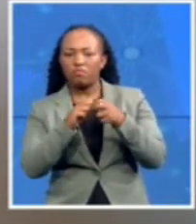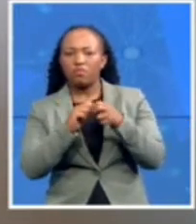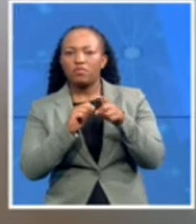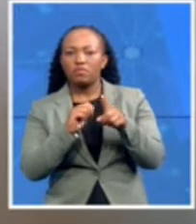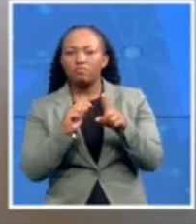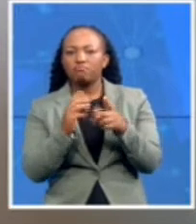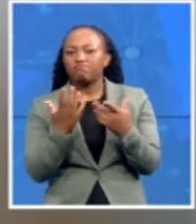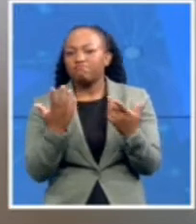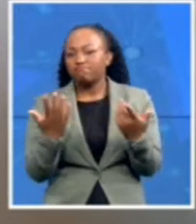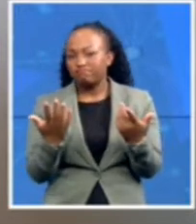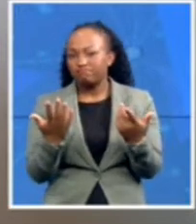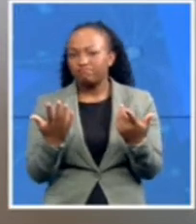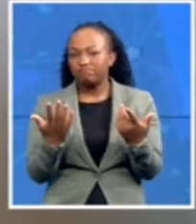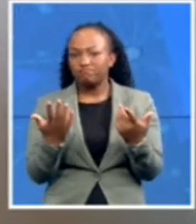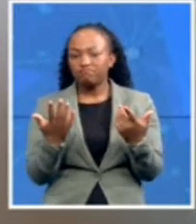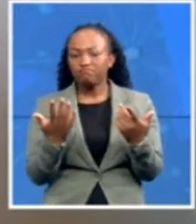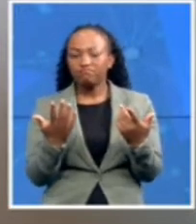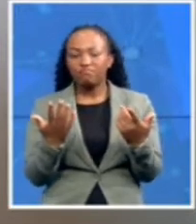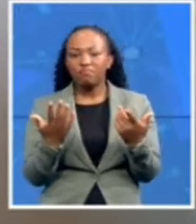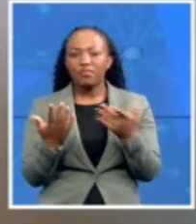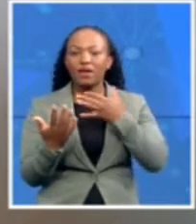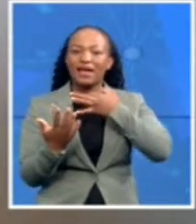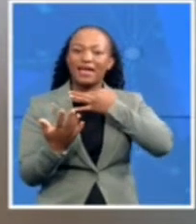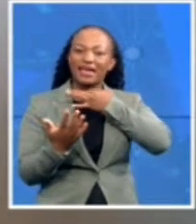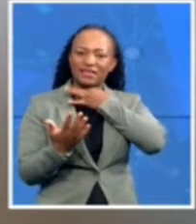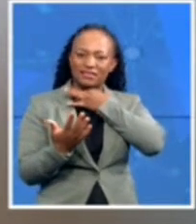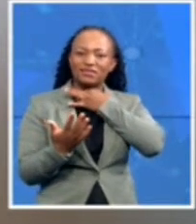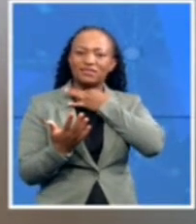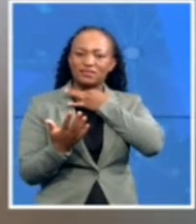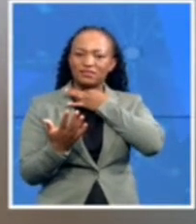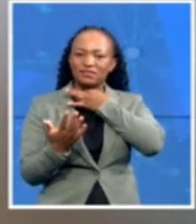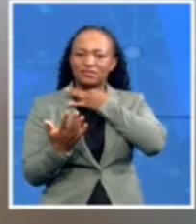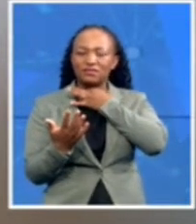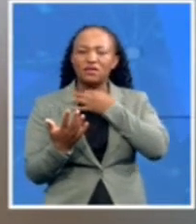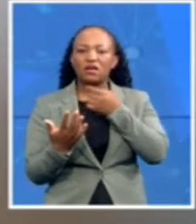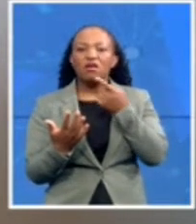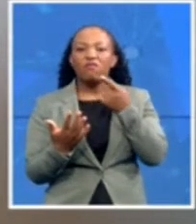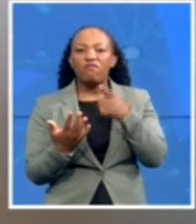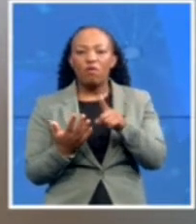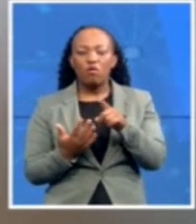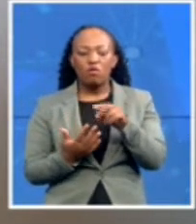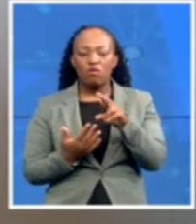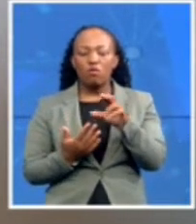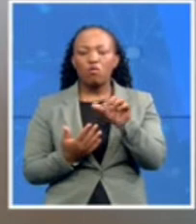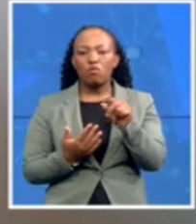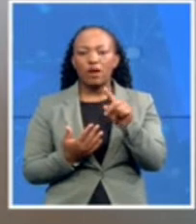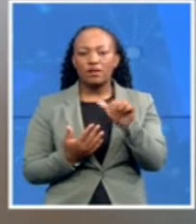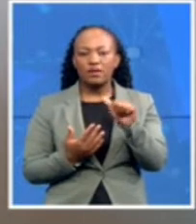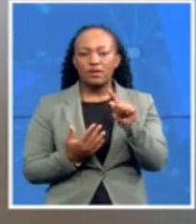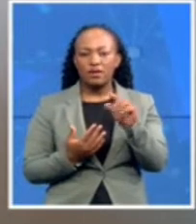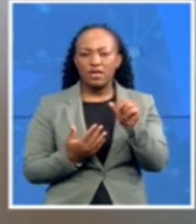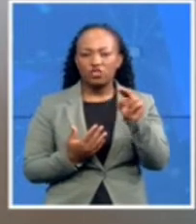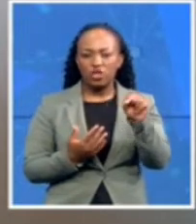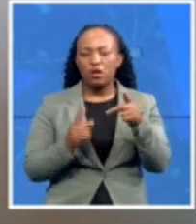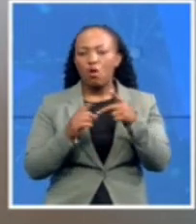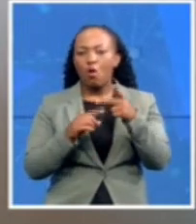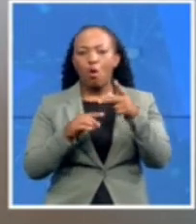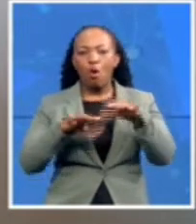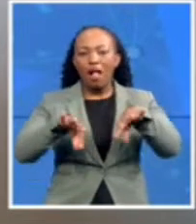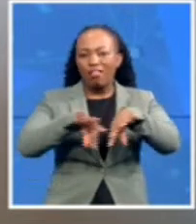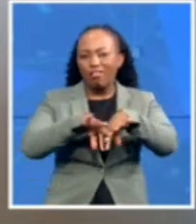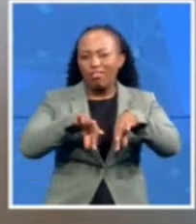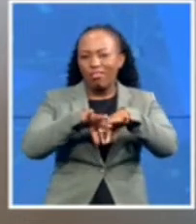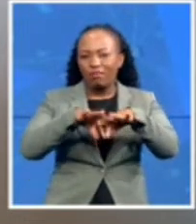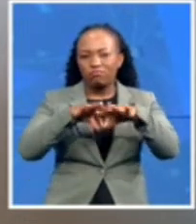risk here of any radiation and contamination, but clearly we cannot operate the plant